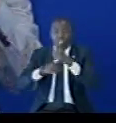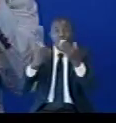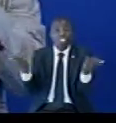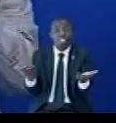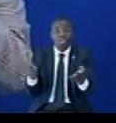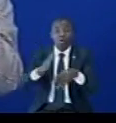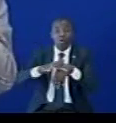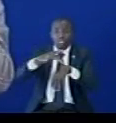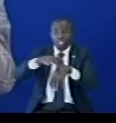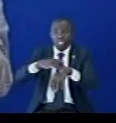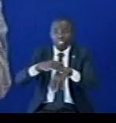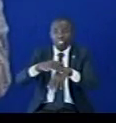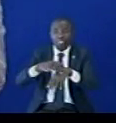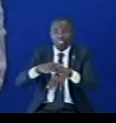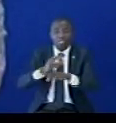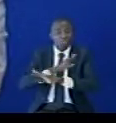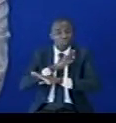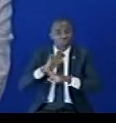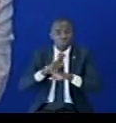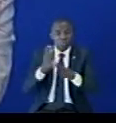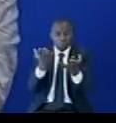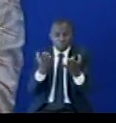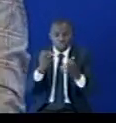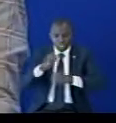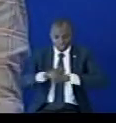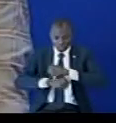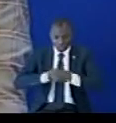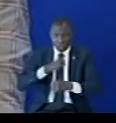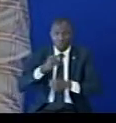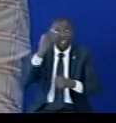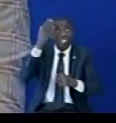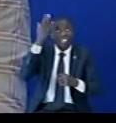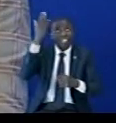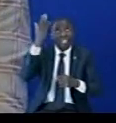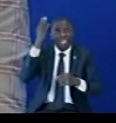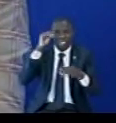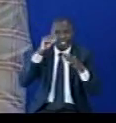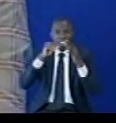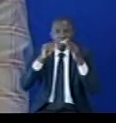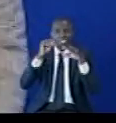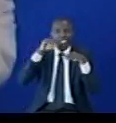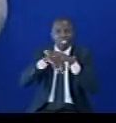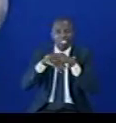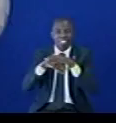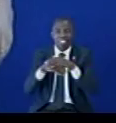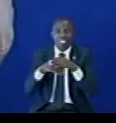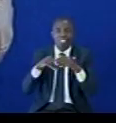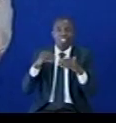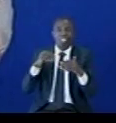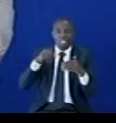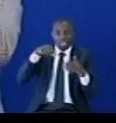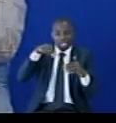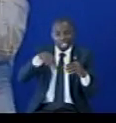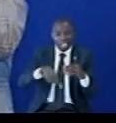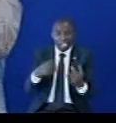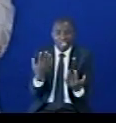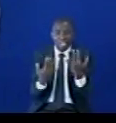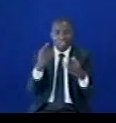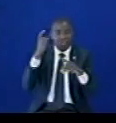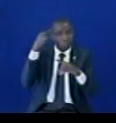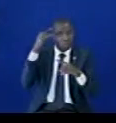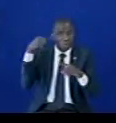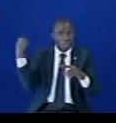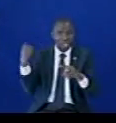on earth. You don't want the suffering there in hell forever. There is one thing to do.